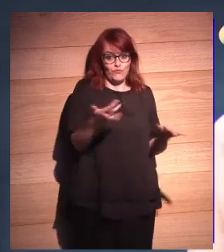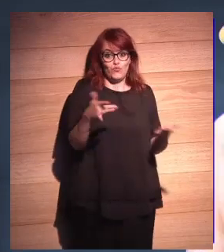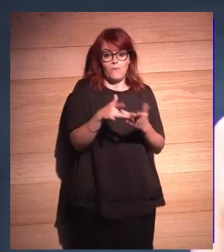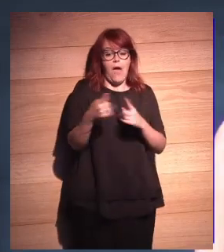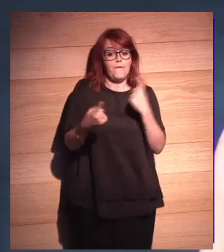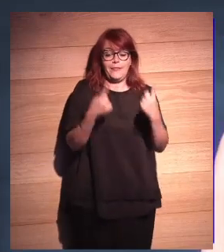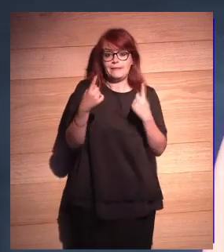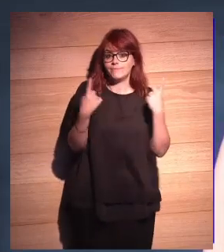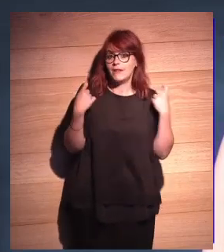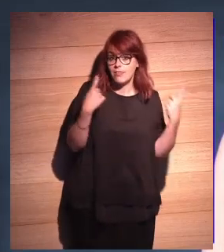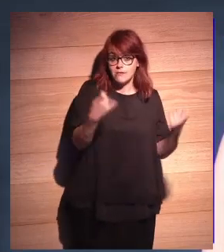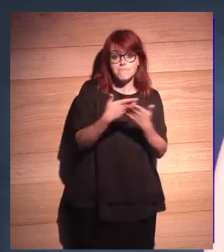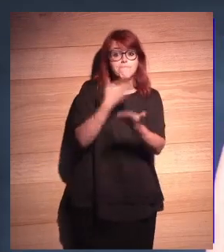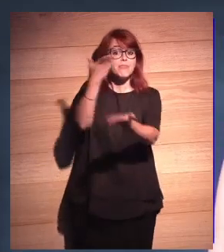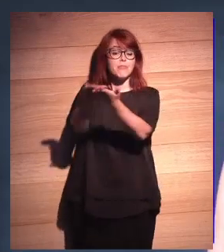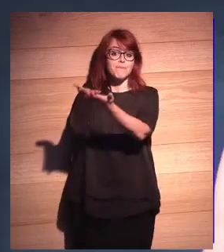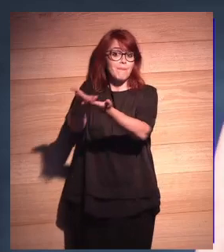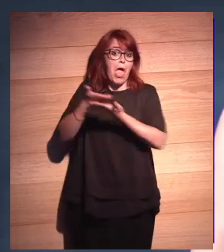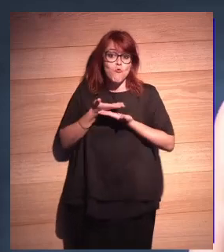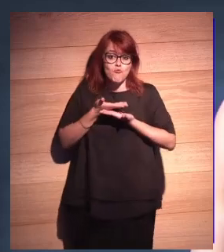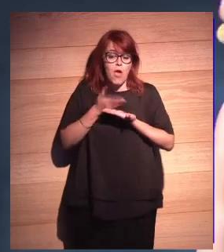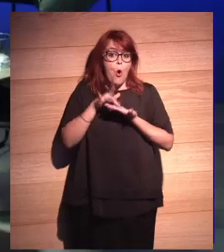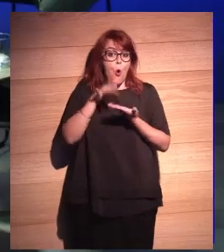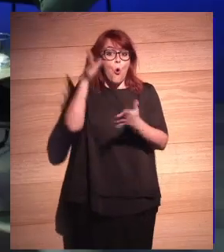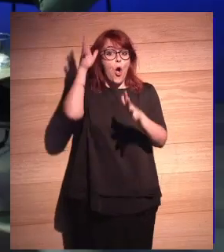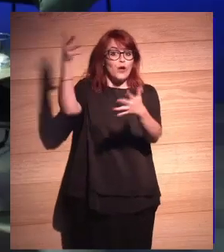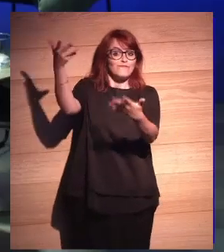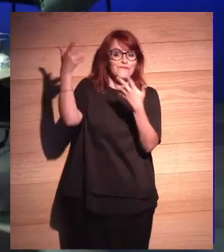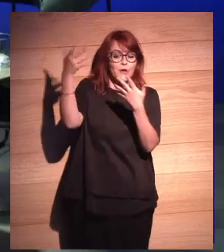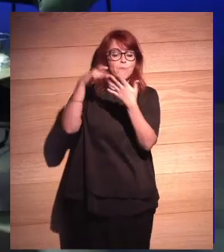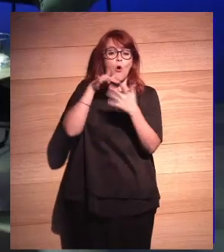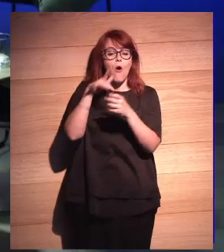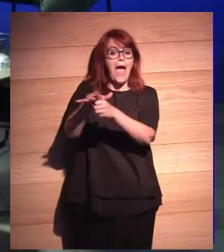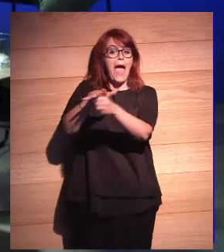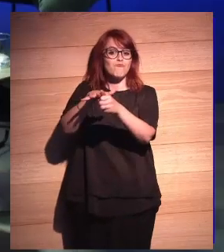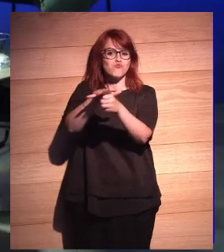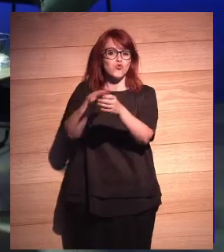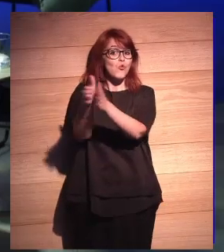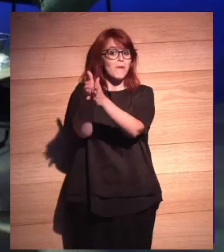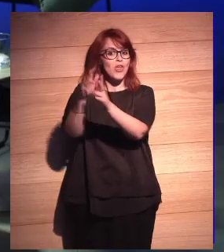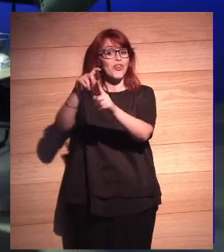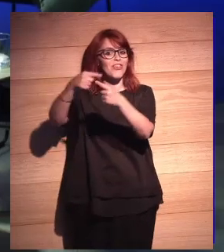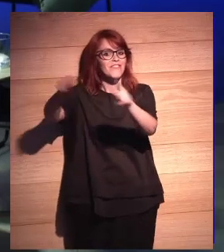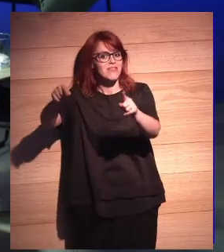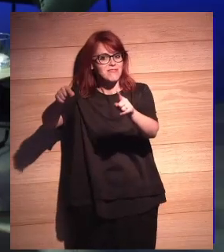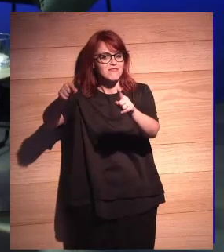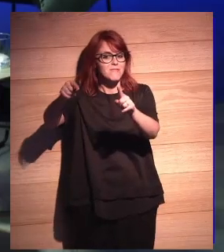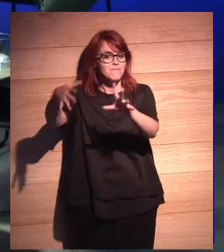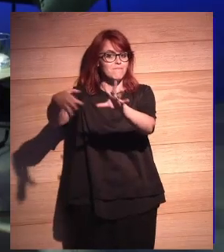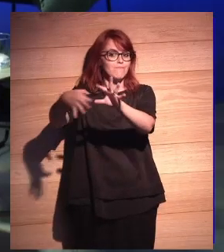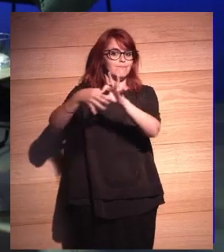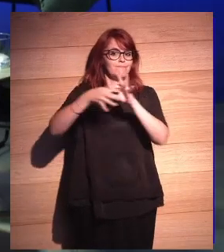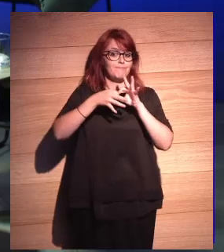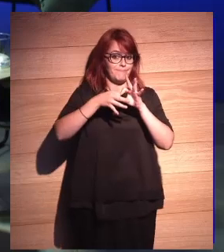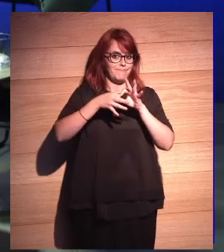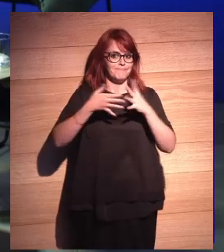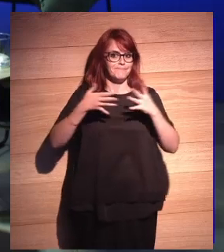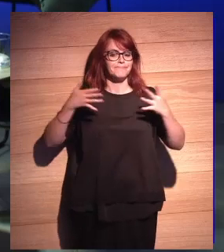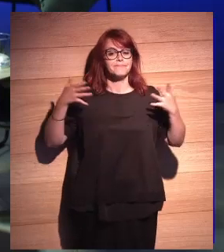they have got to the point where they have created art asking other artists for help in order